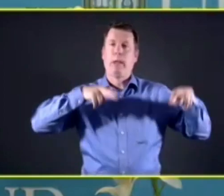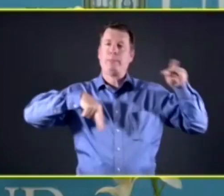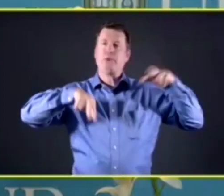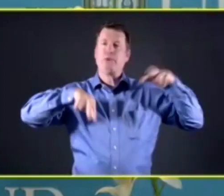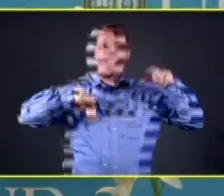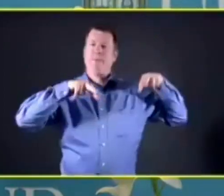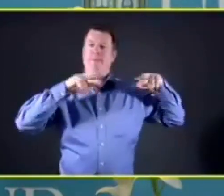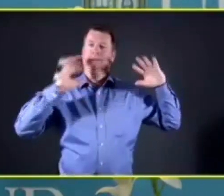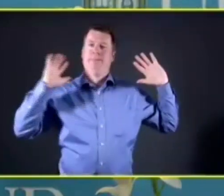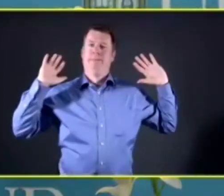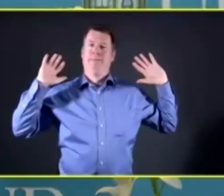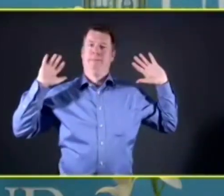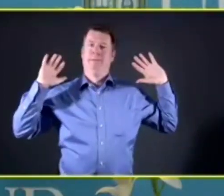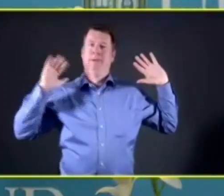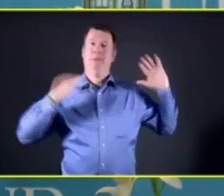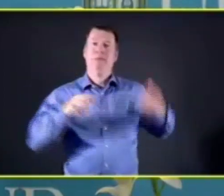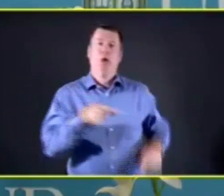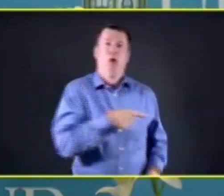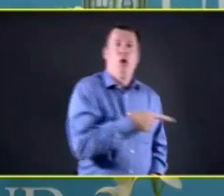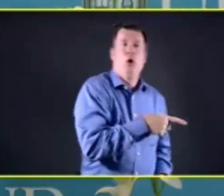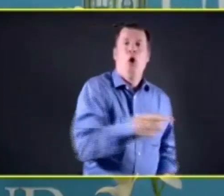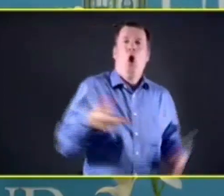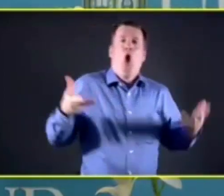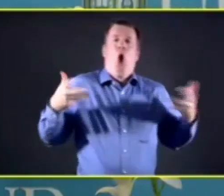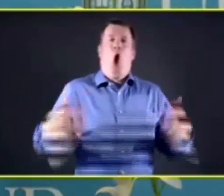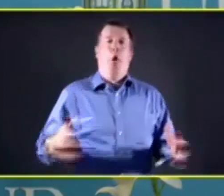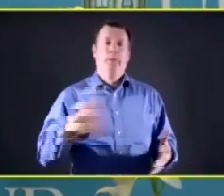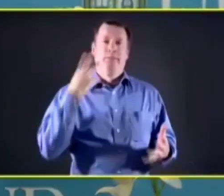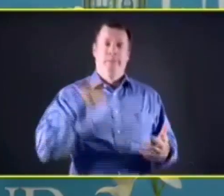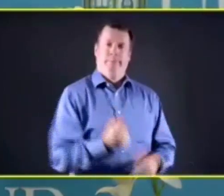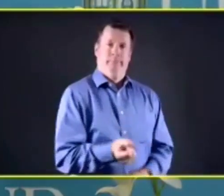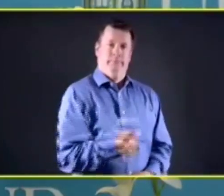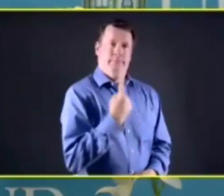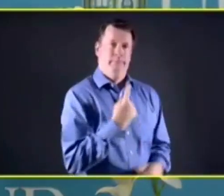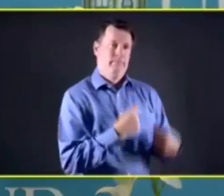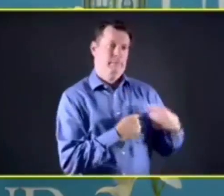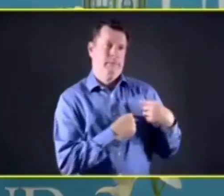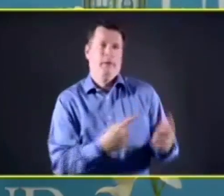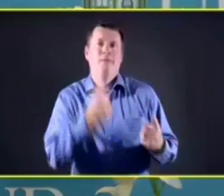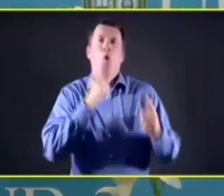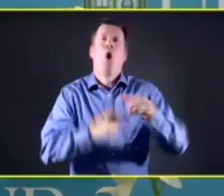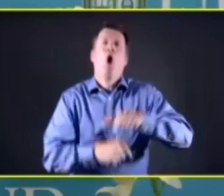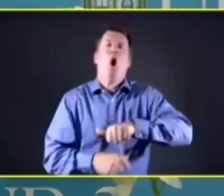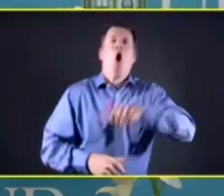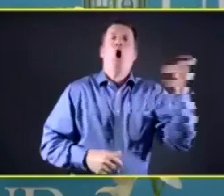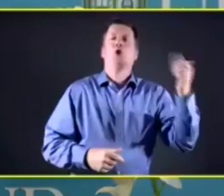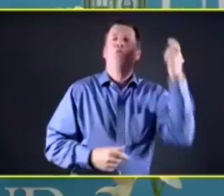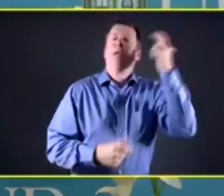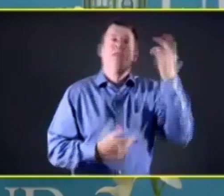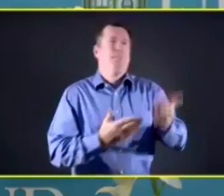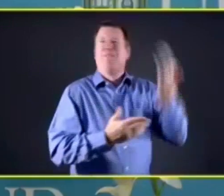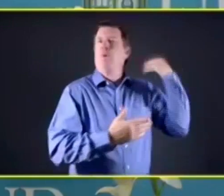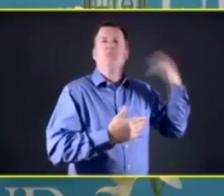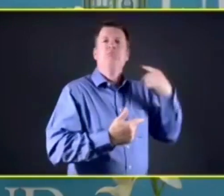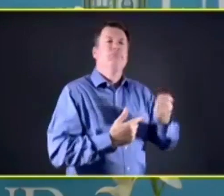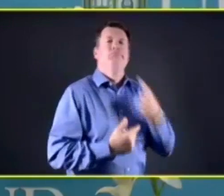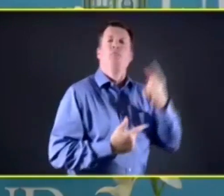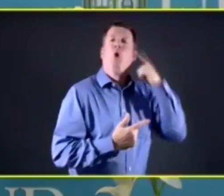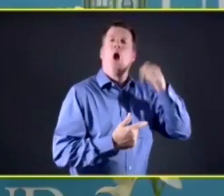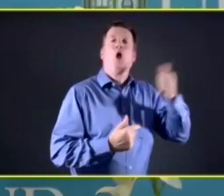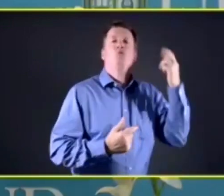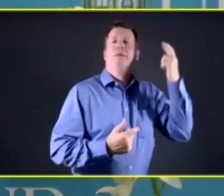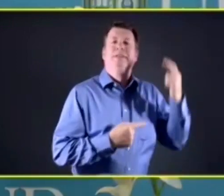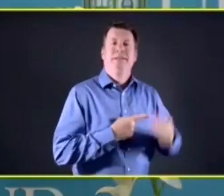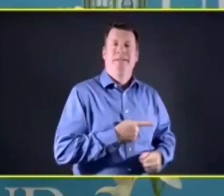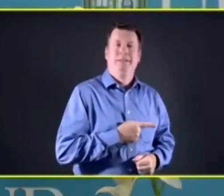just from the experience of treatment providers in hospitals, and it was all hospital hospitalized patients, and